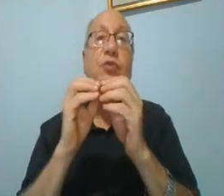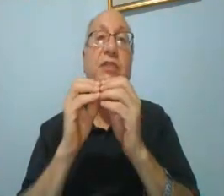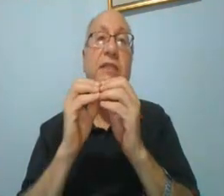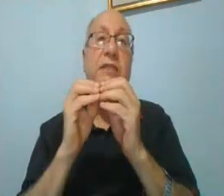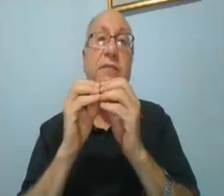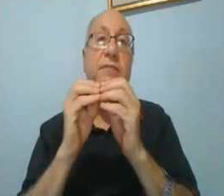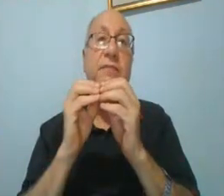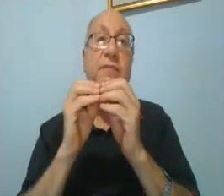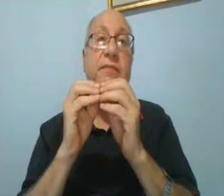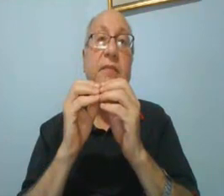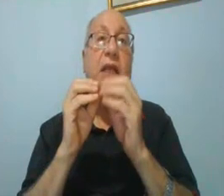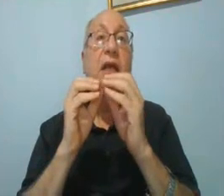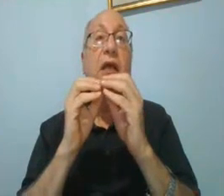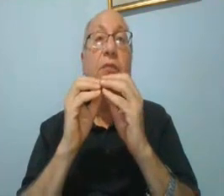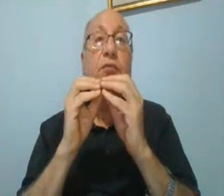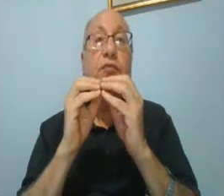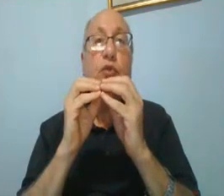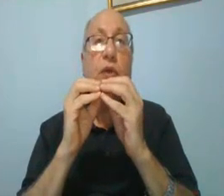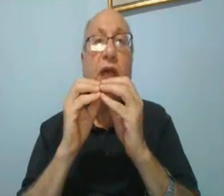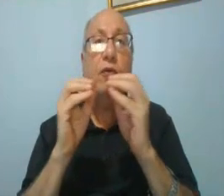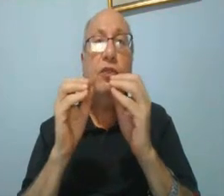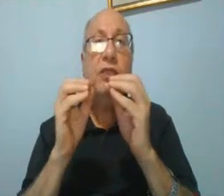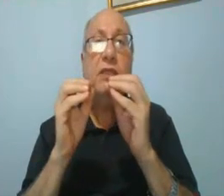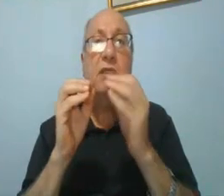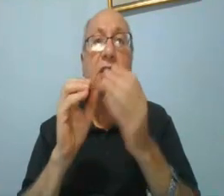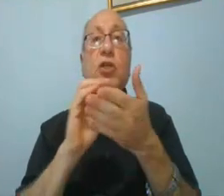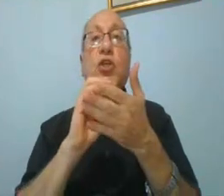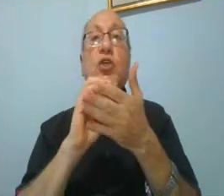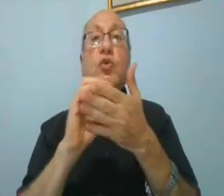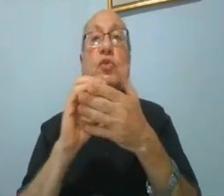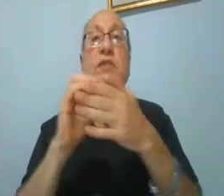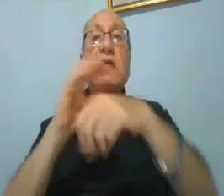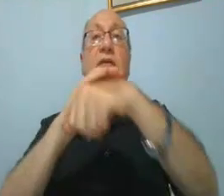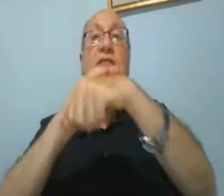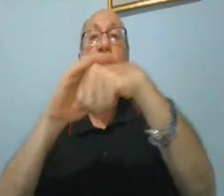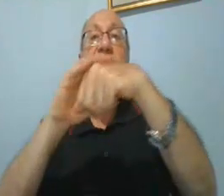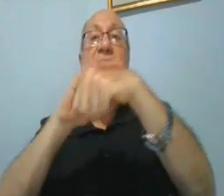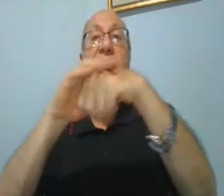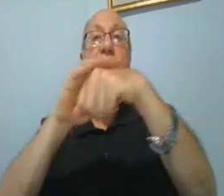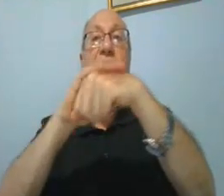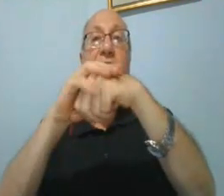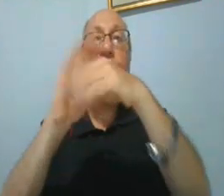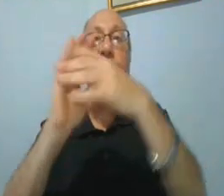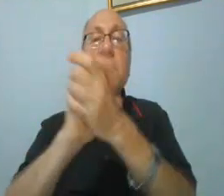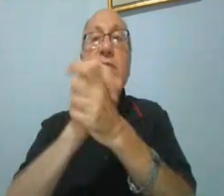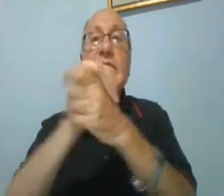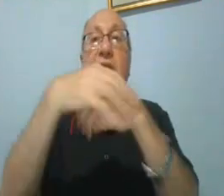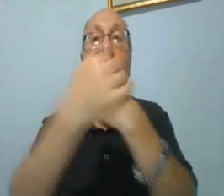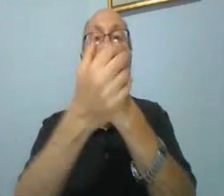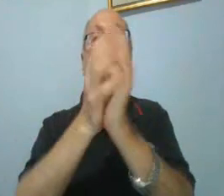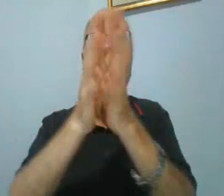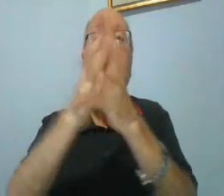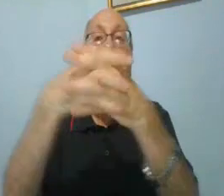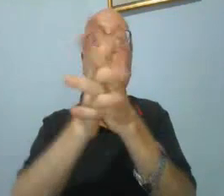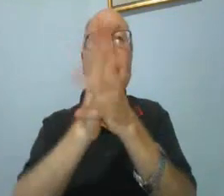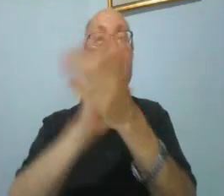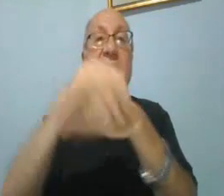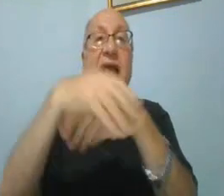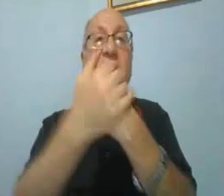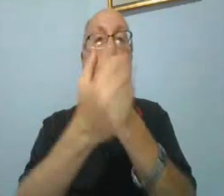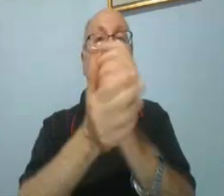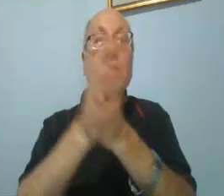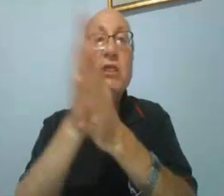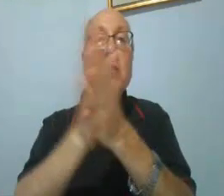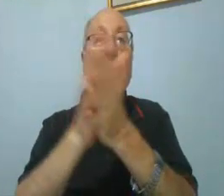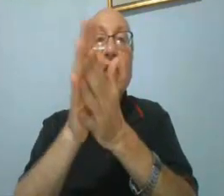povidone iodine. Povidone iodine used for skin preparation,